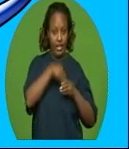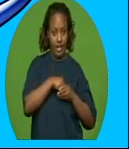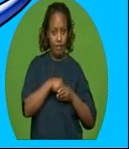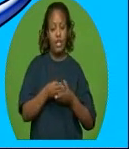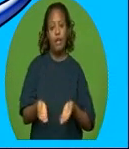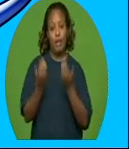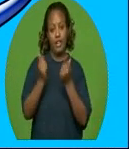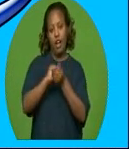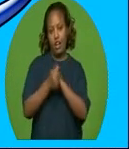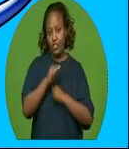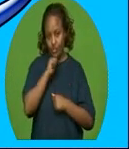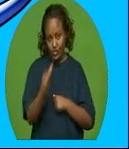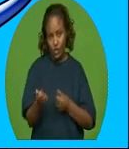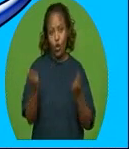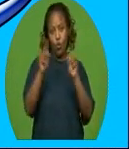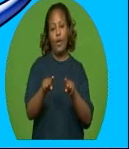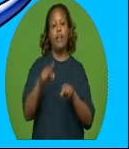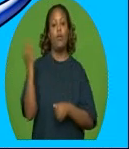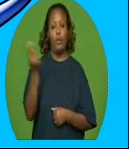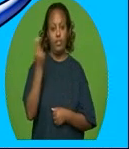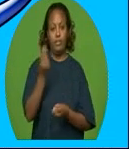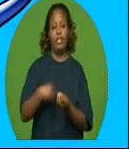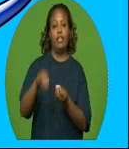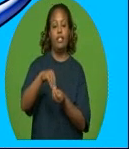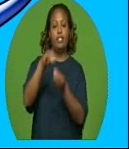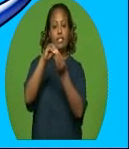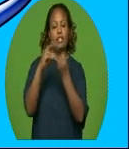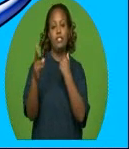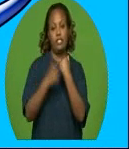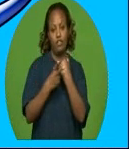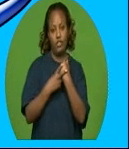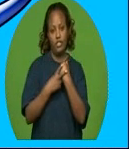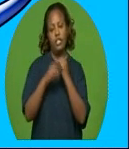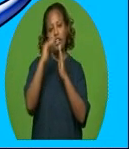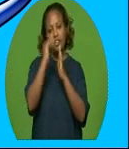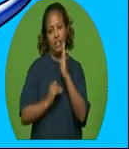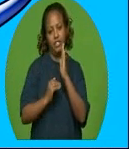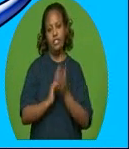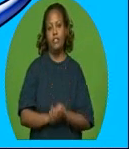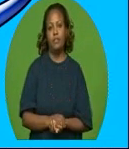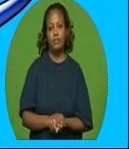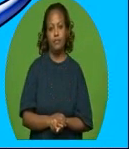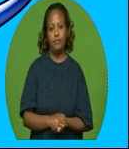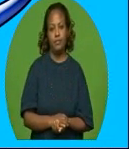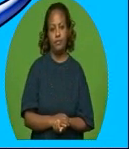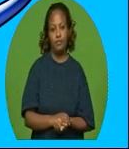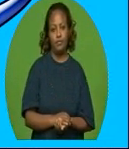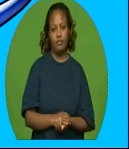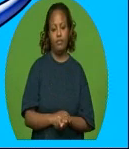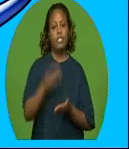income remaining unchanged when consumption increases, savings decreases.